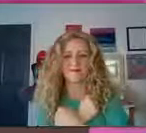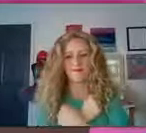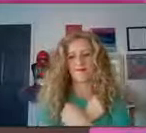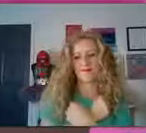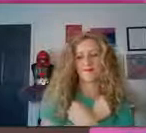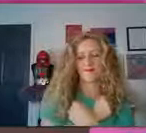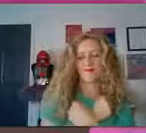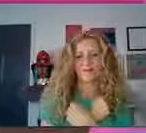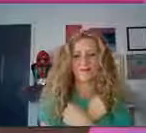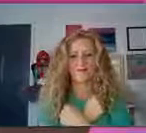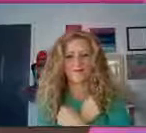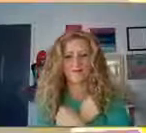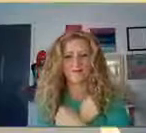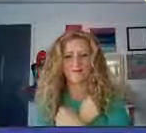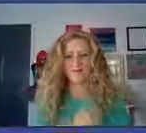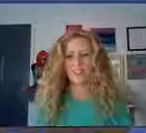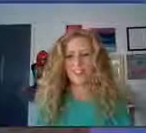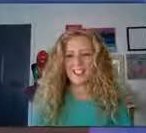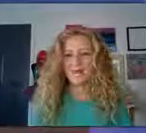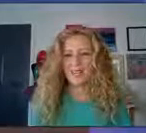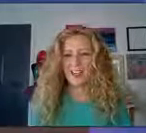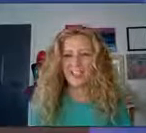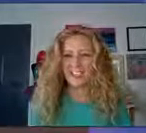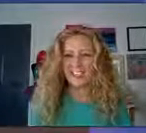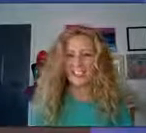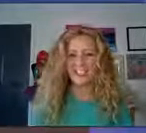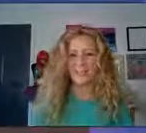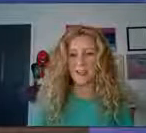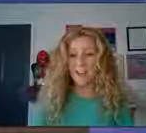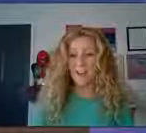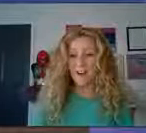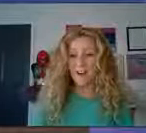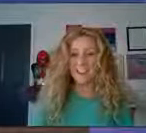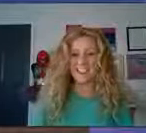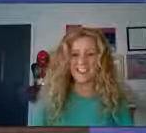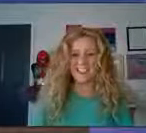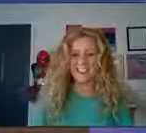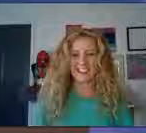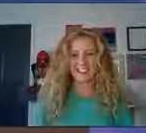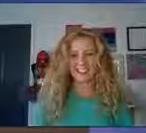Great job, friends. Here we go.